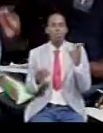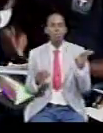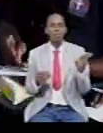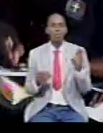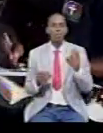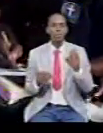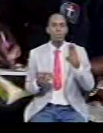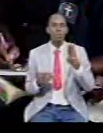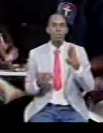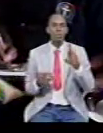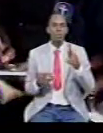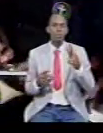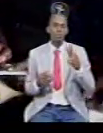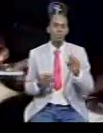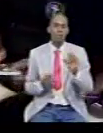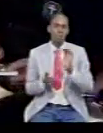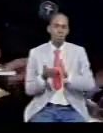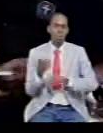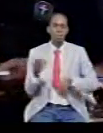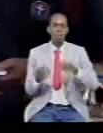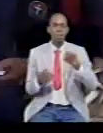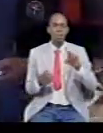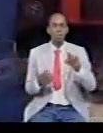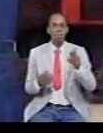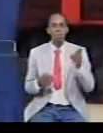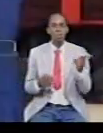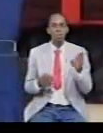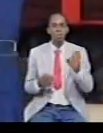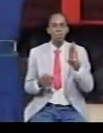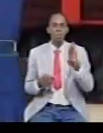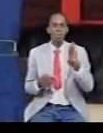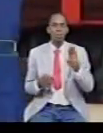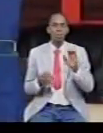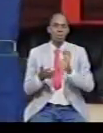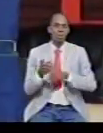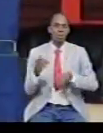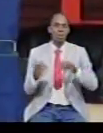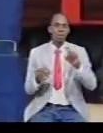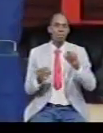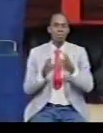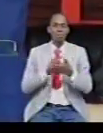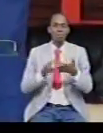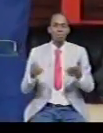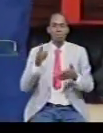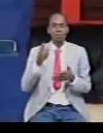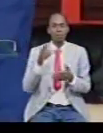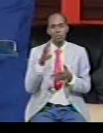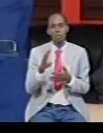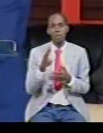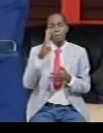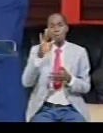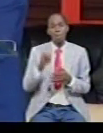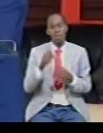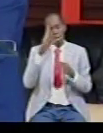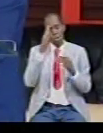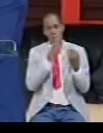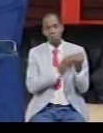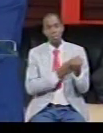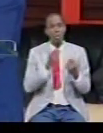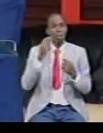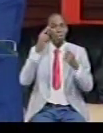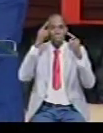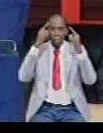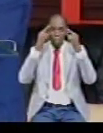11. Hebrews chapter 11. I'm reading from verse 24. By faith, Moses, when he was come